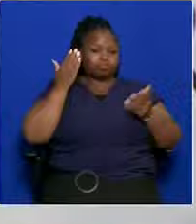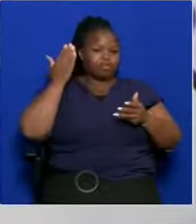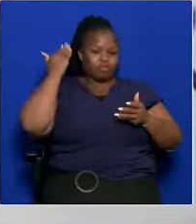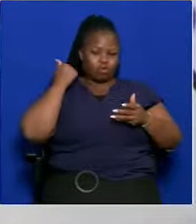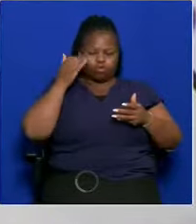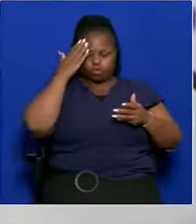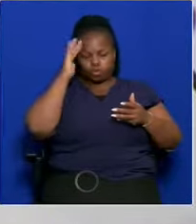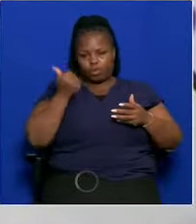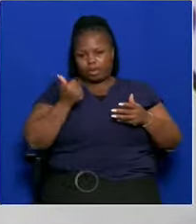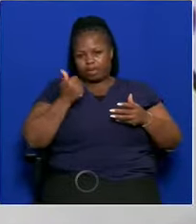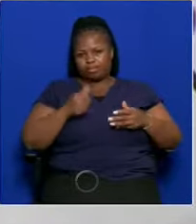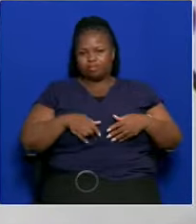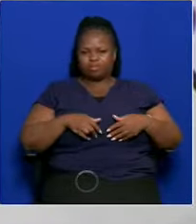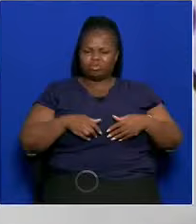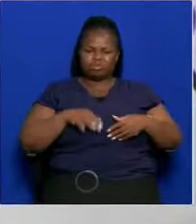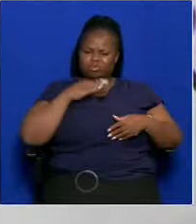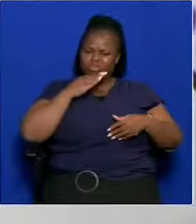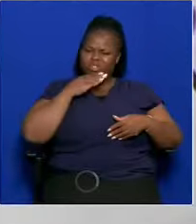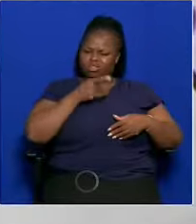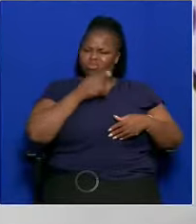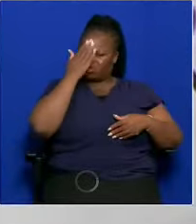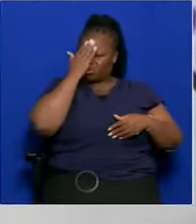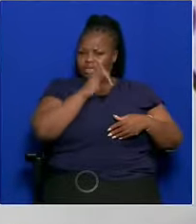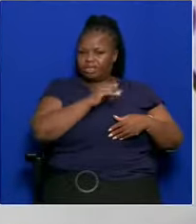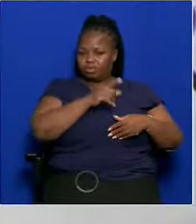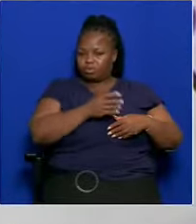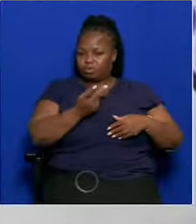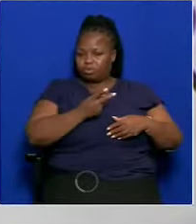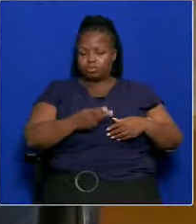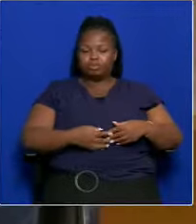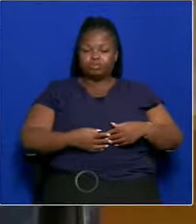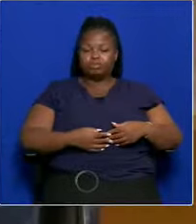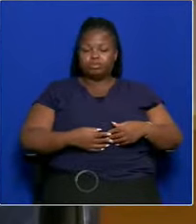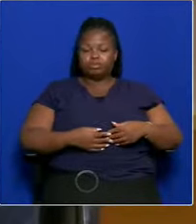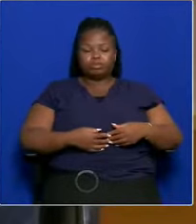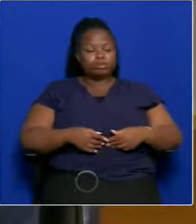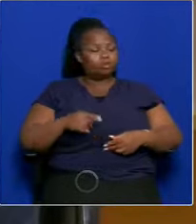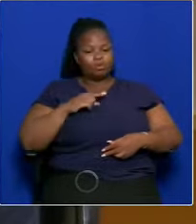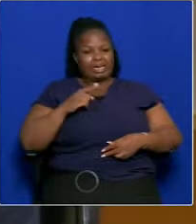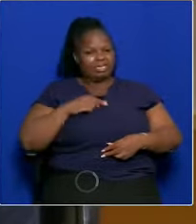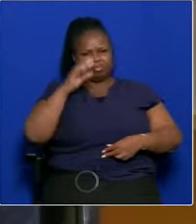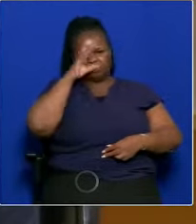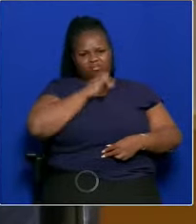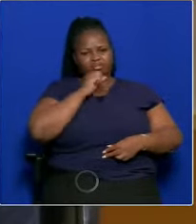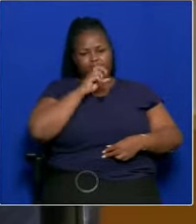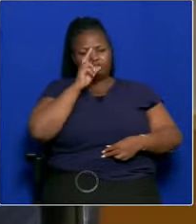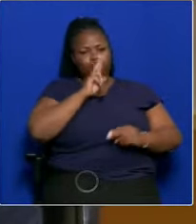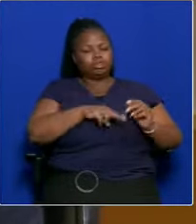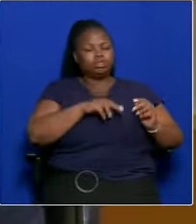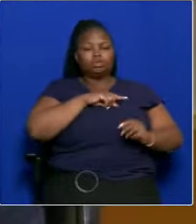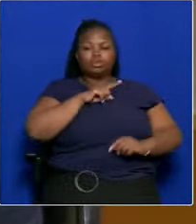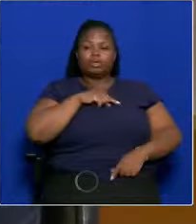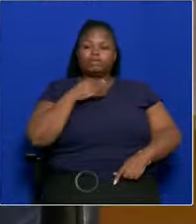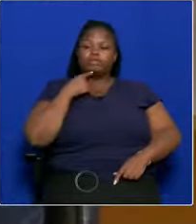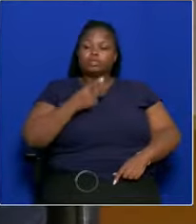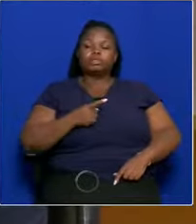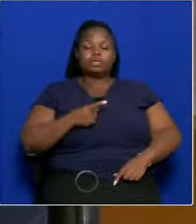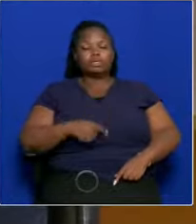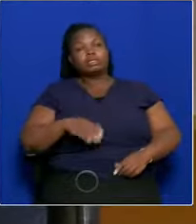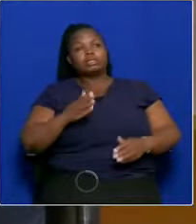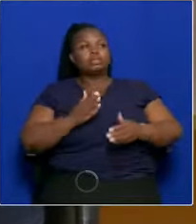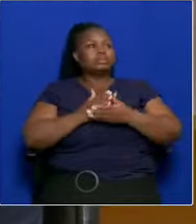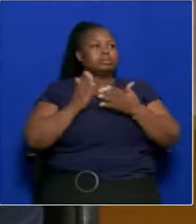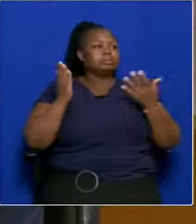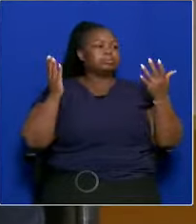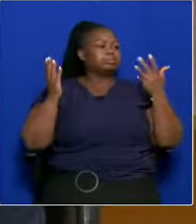you must have been aware of that as well. It would be very strange for you to say that somehow you are going